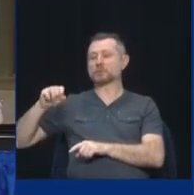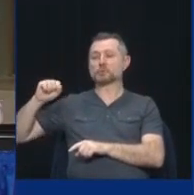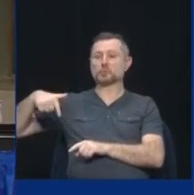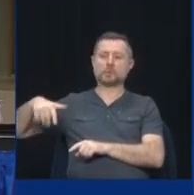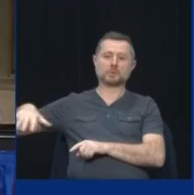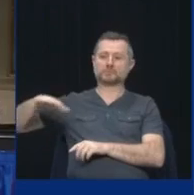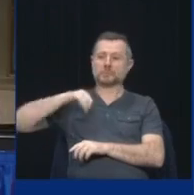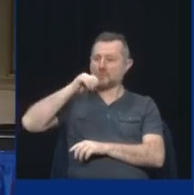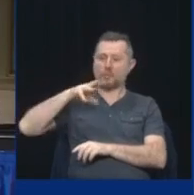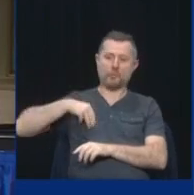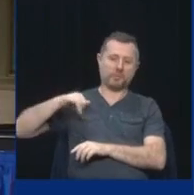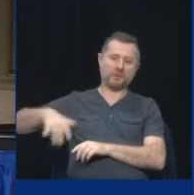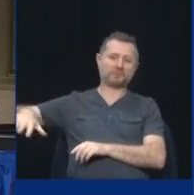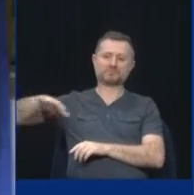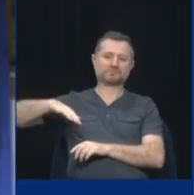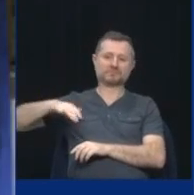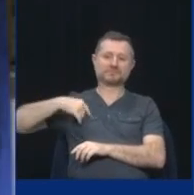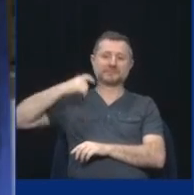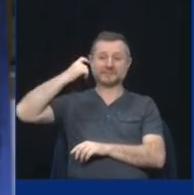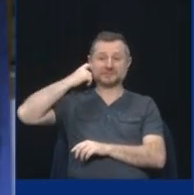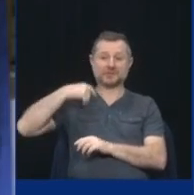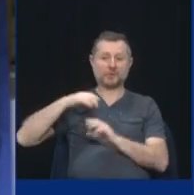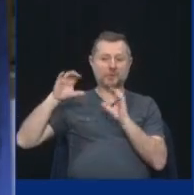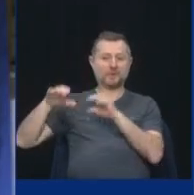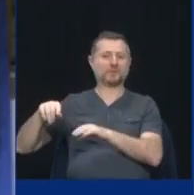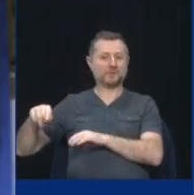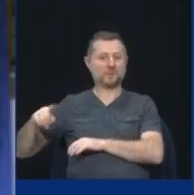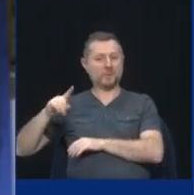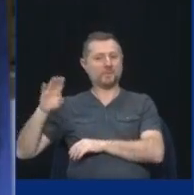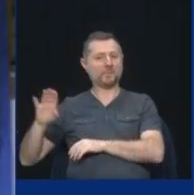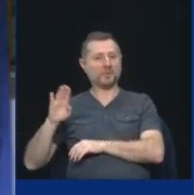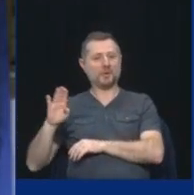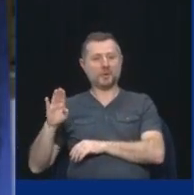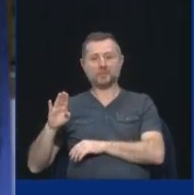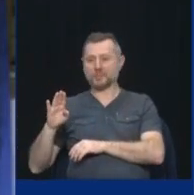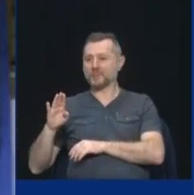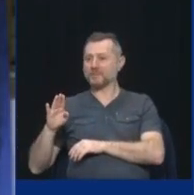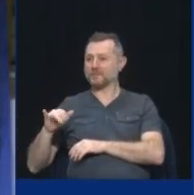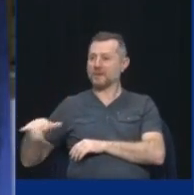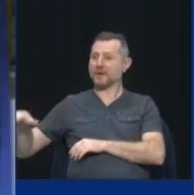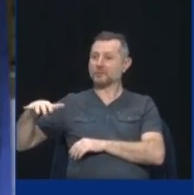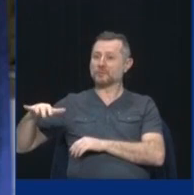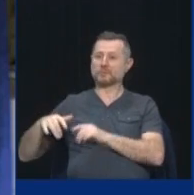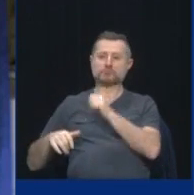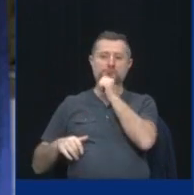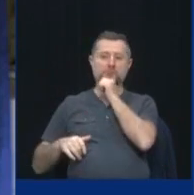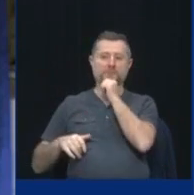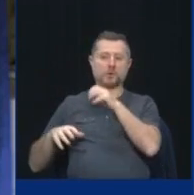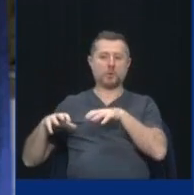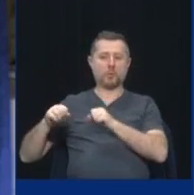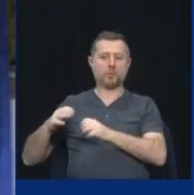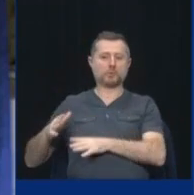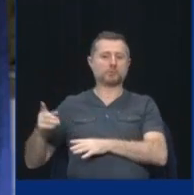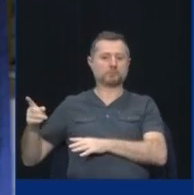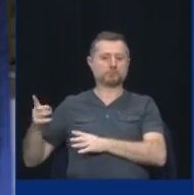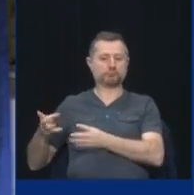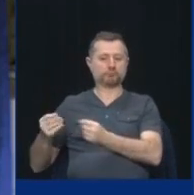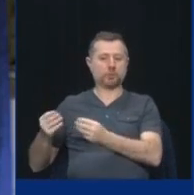invested over $1 billion in it, and it's a privately owned